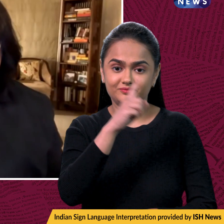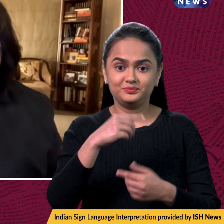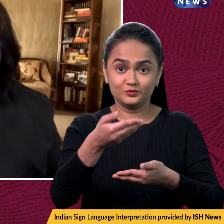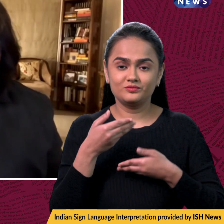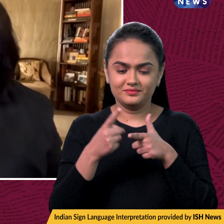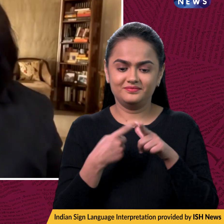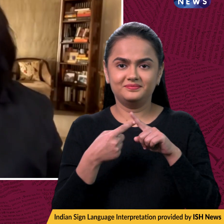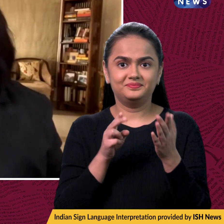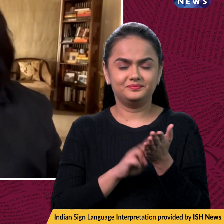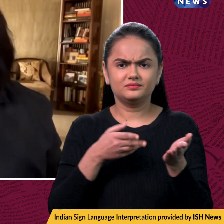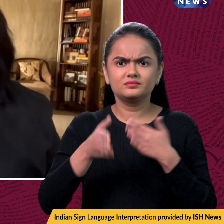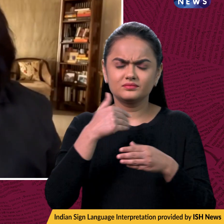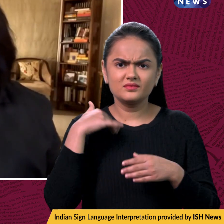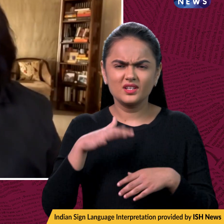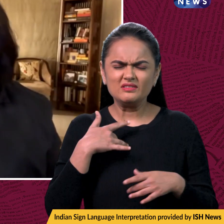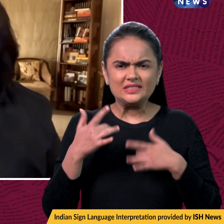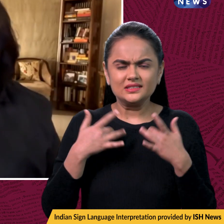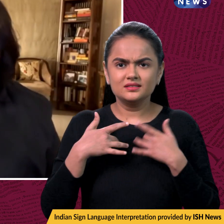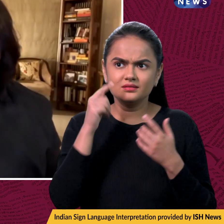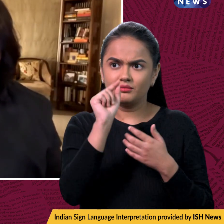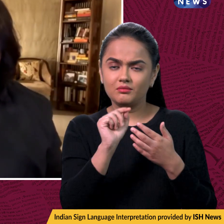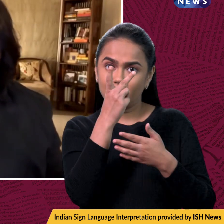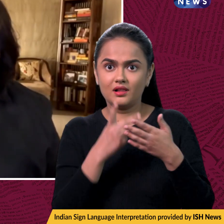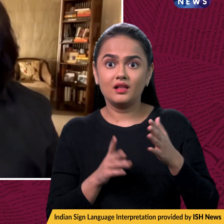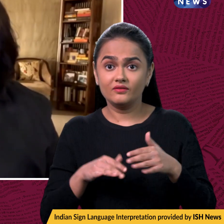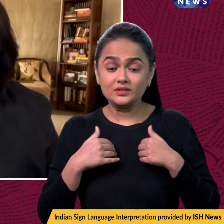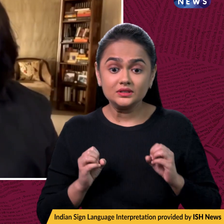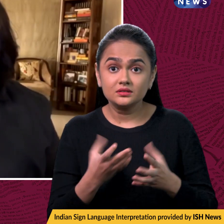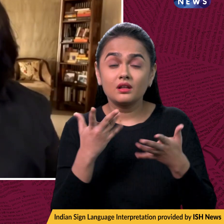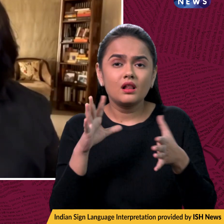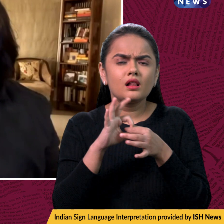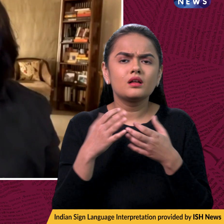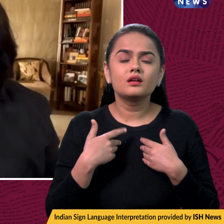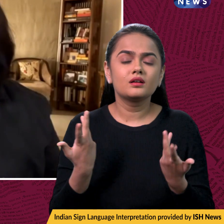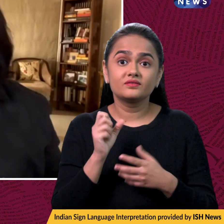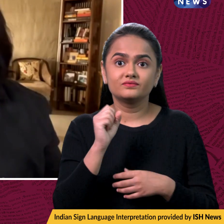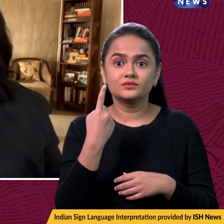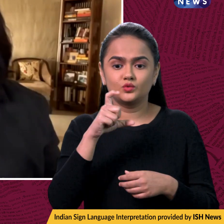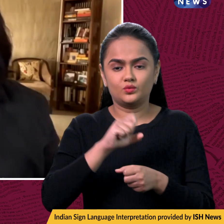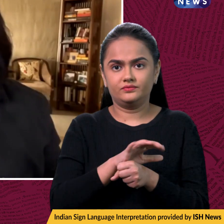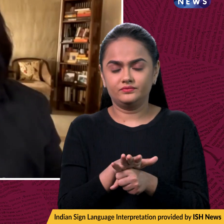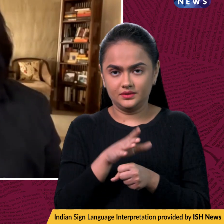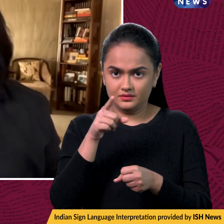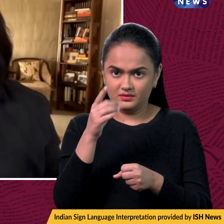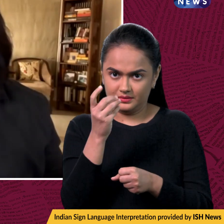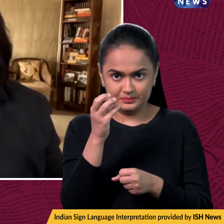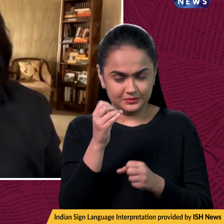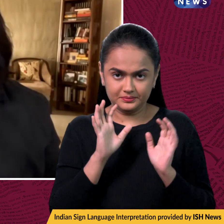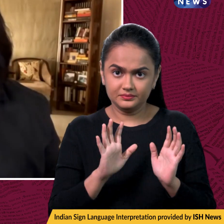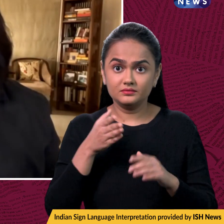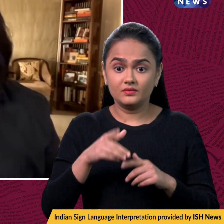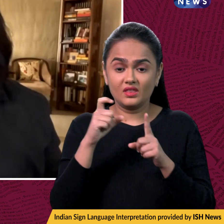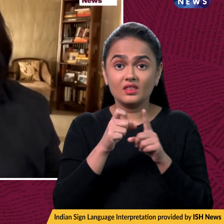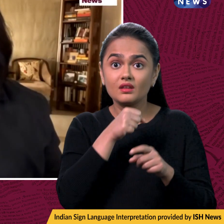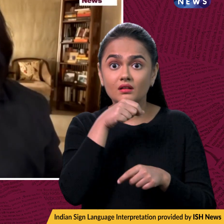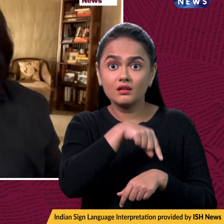Good evening and welcome to Just the News. We have a lot of interesting developments today, starting, of course, with the COVID numbers. Delhi has now